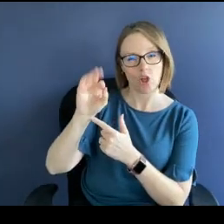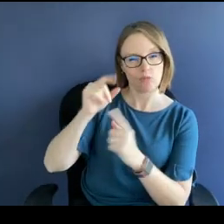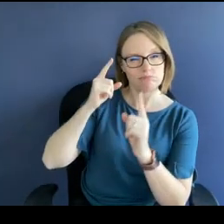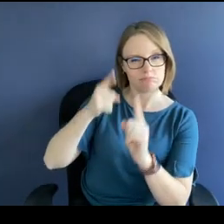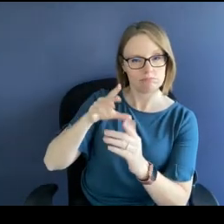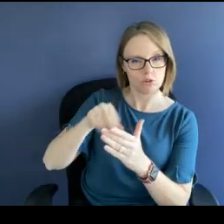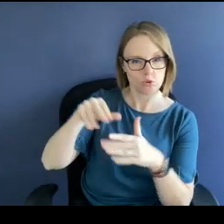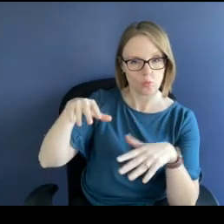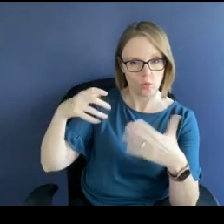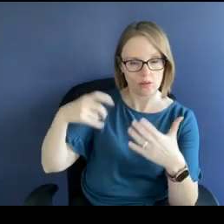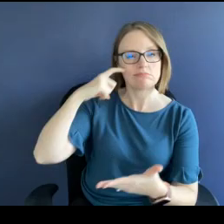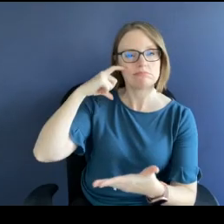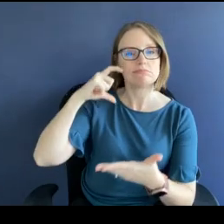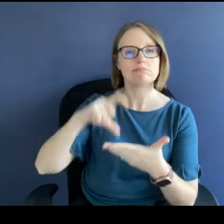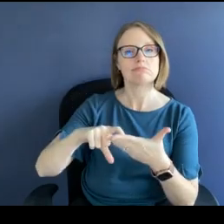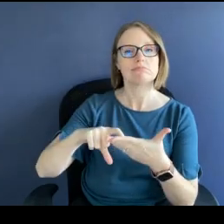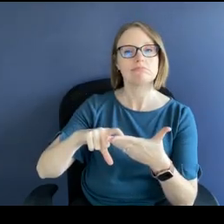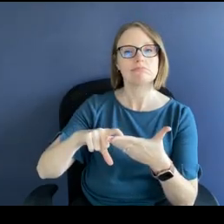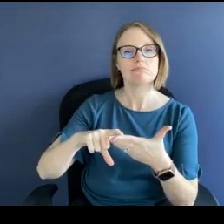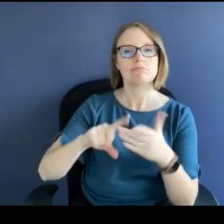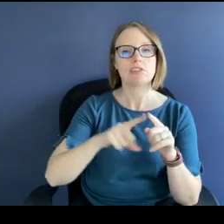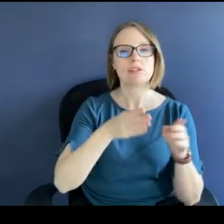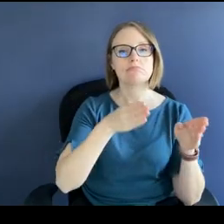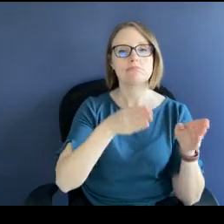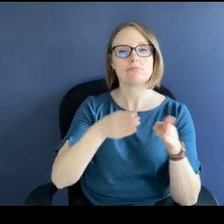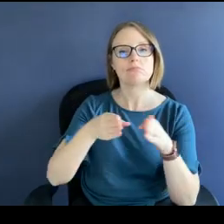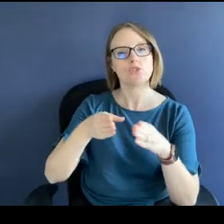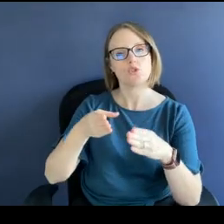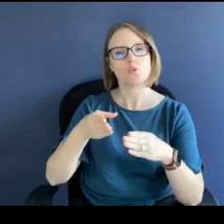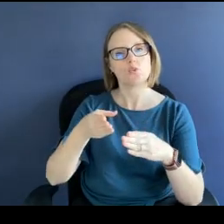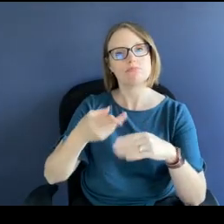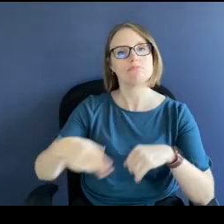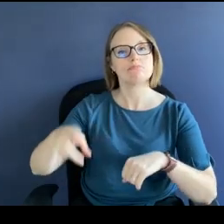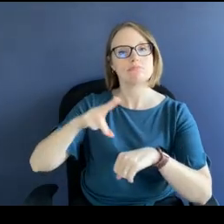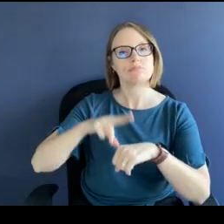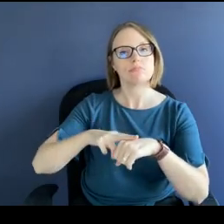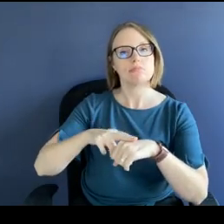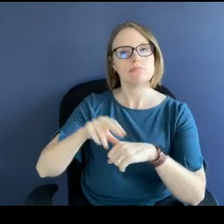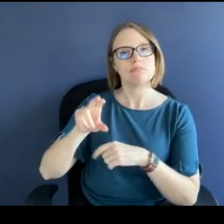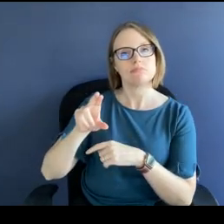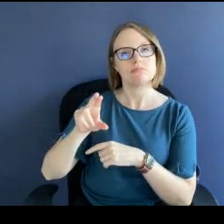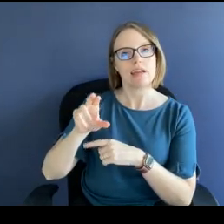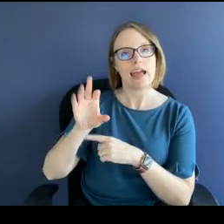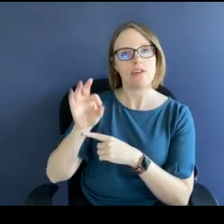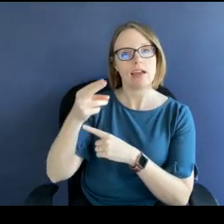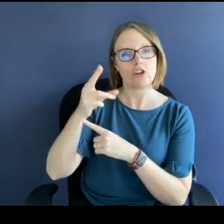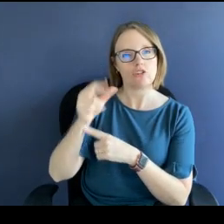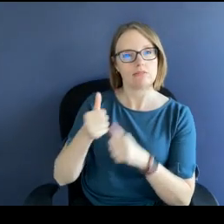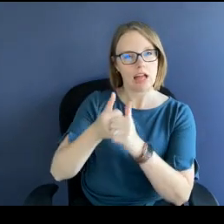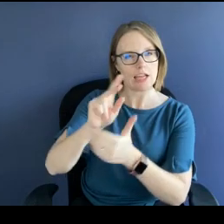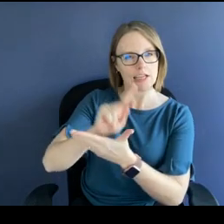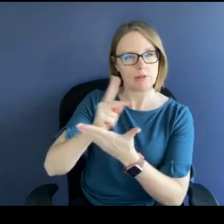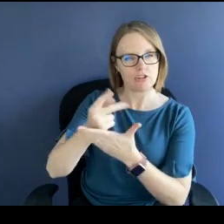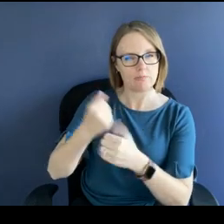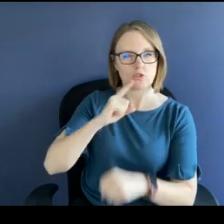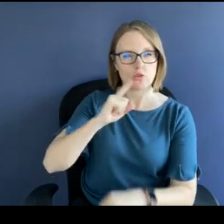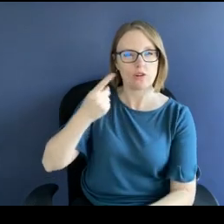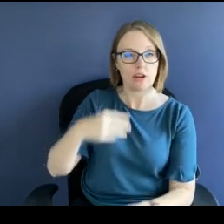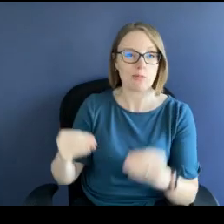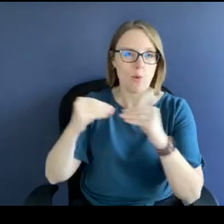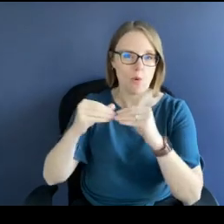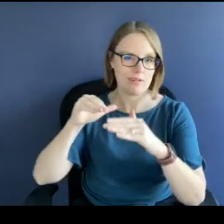ELO, recognize methods to increase the usability of FHA compliant